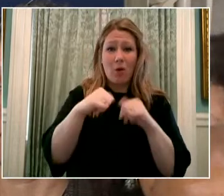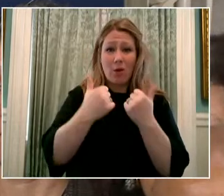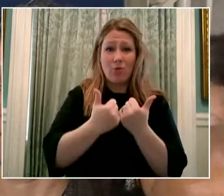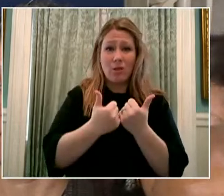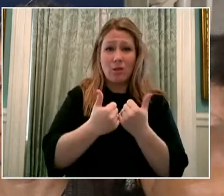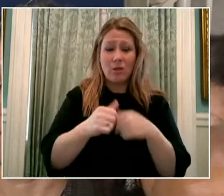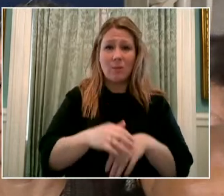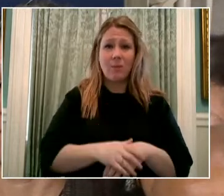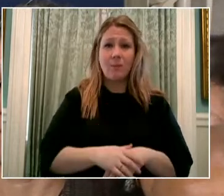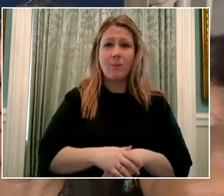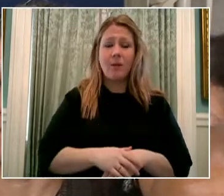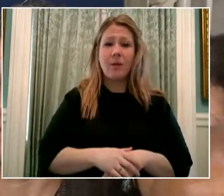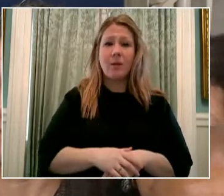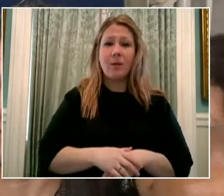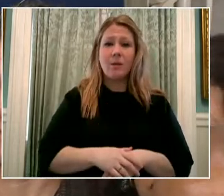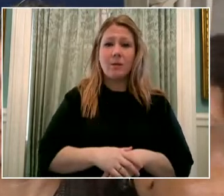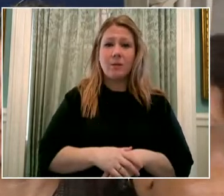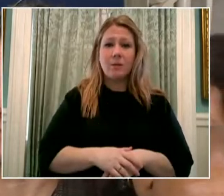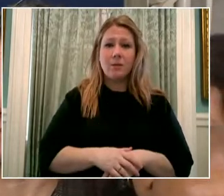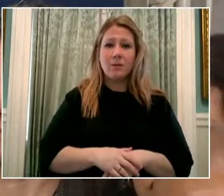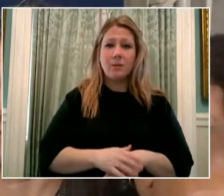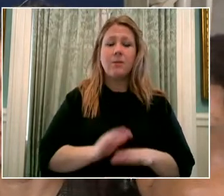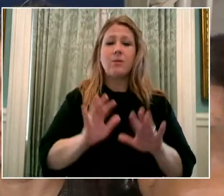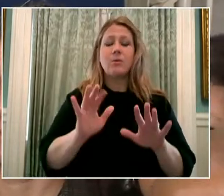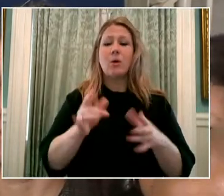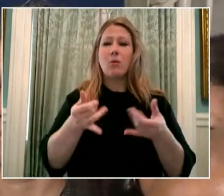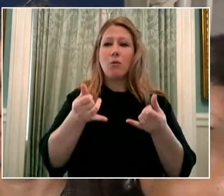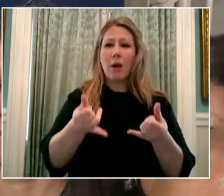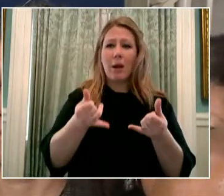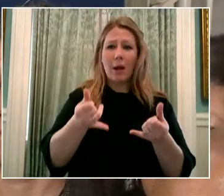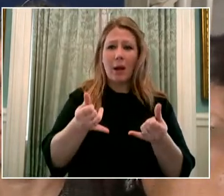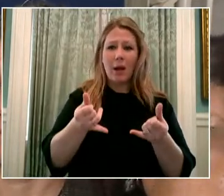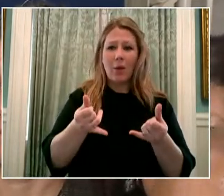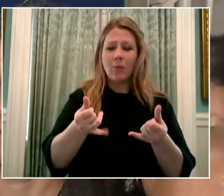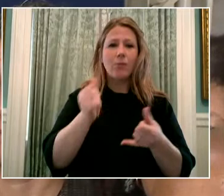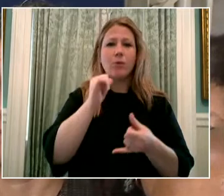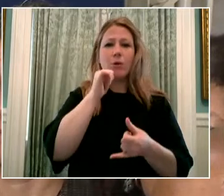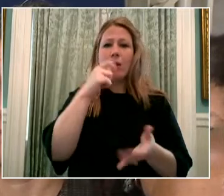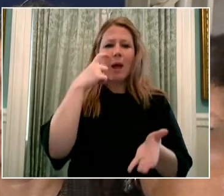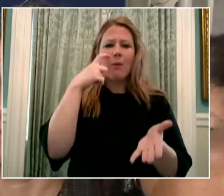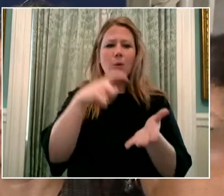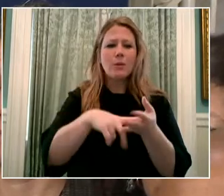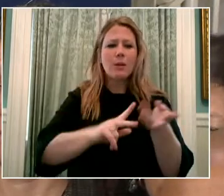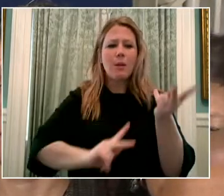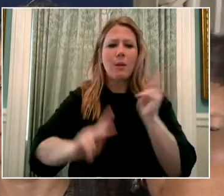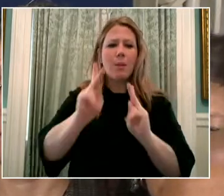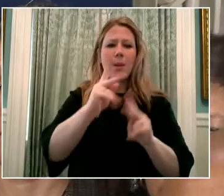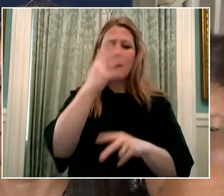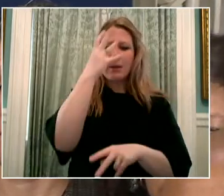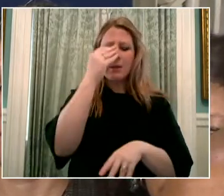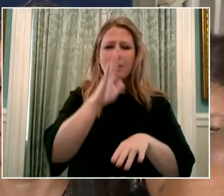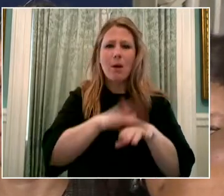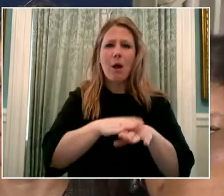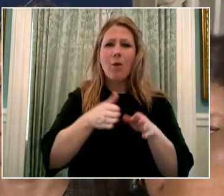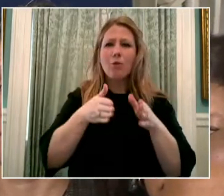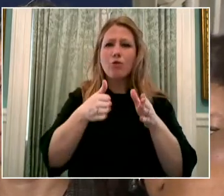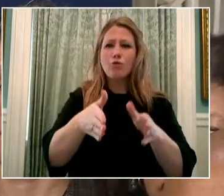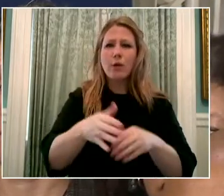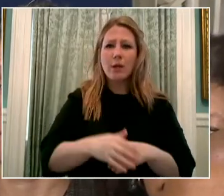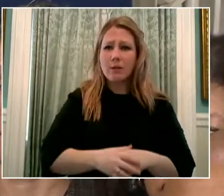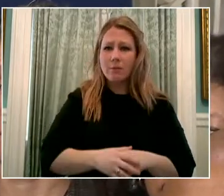earlier, because we don't see people sleeping in the street, okay? We don't see homeless encamping in the